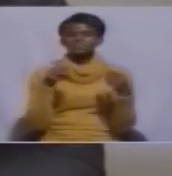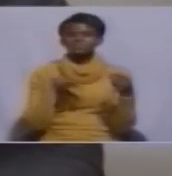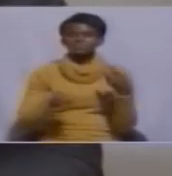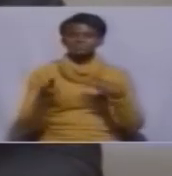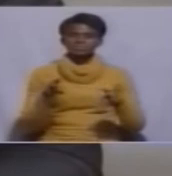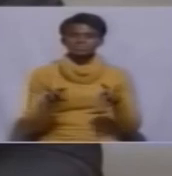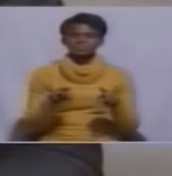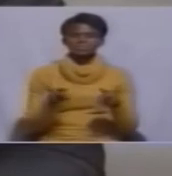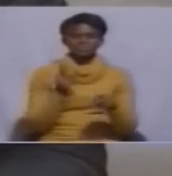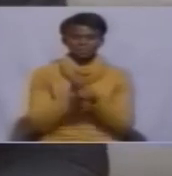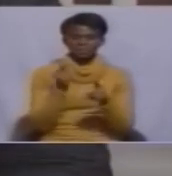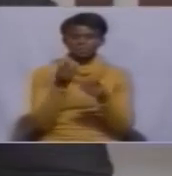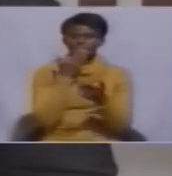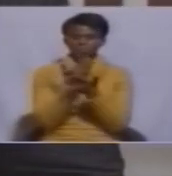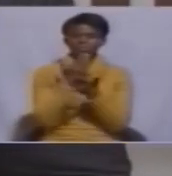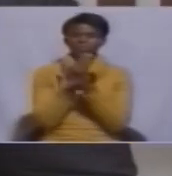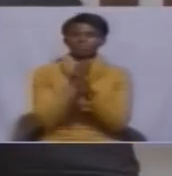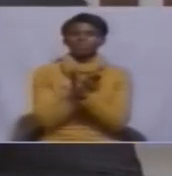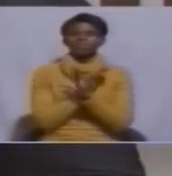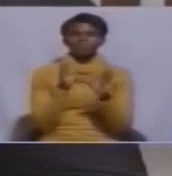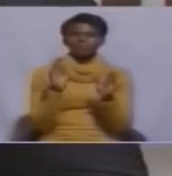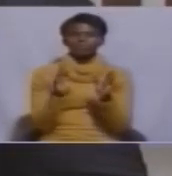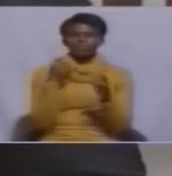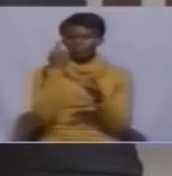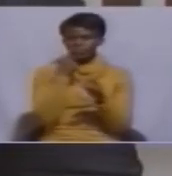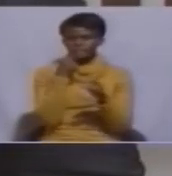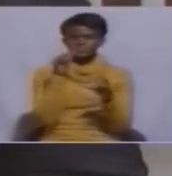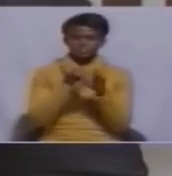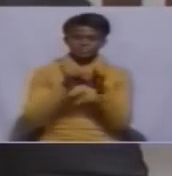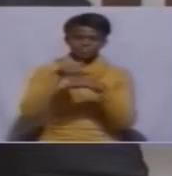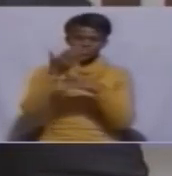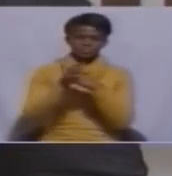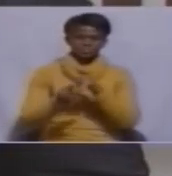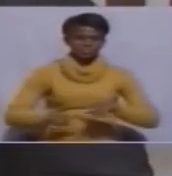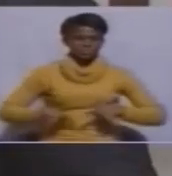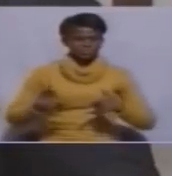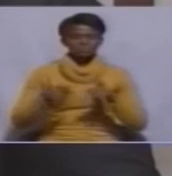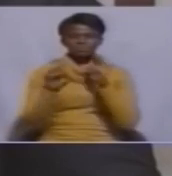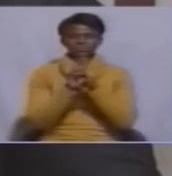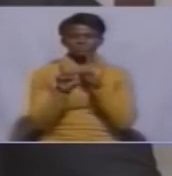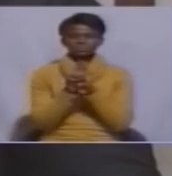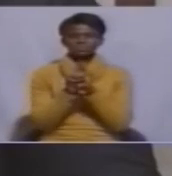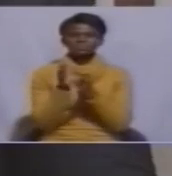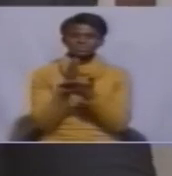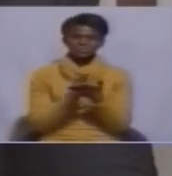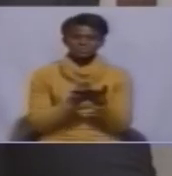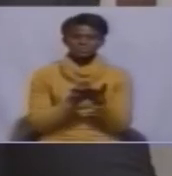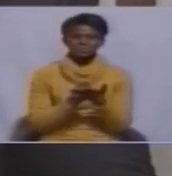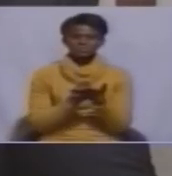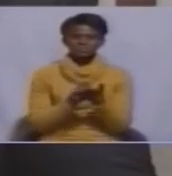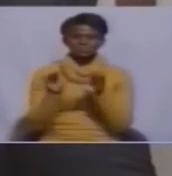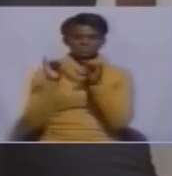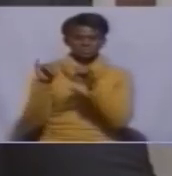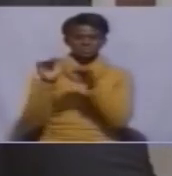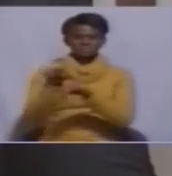Actually, it's just an advantage to Zambians who are in diaspora, like you have stated. For instance, some of them have been outside